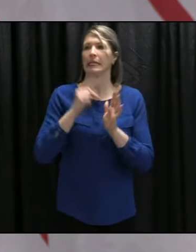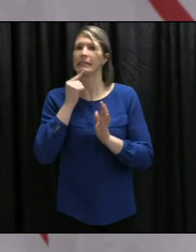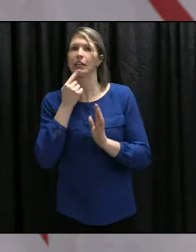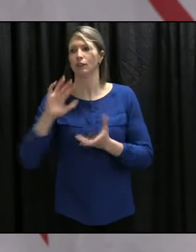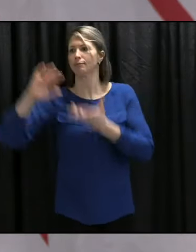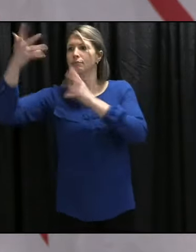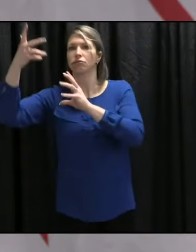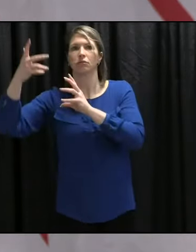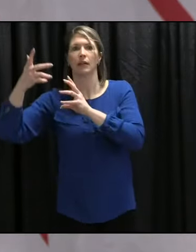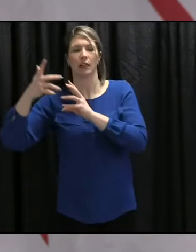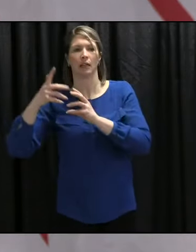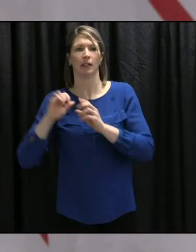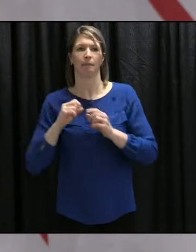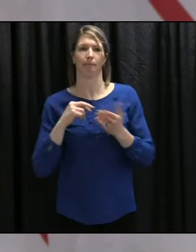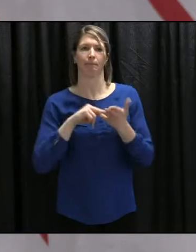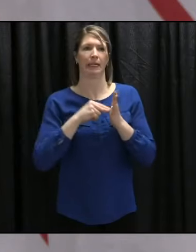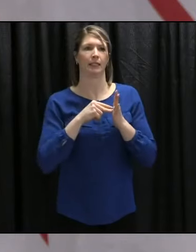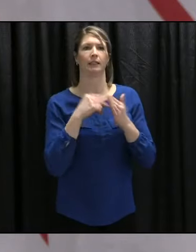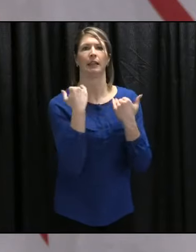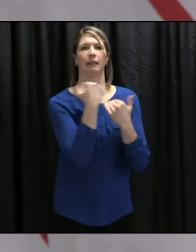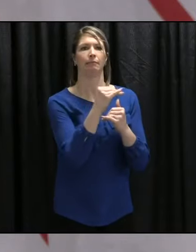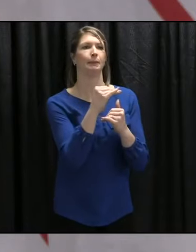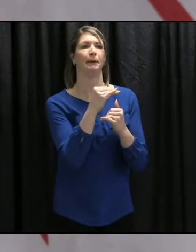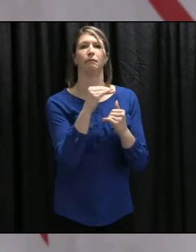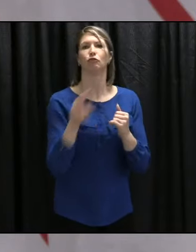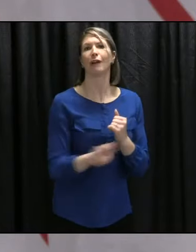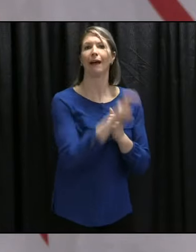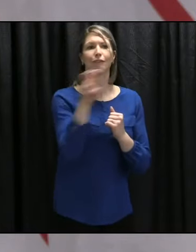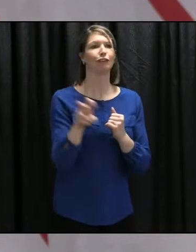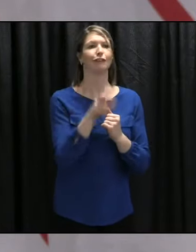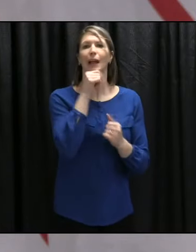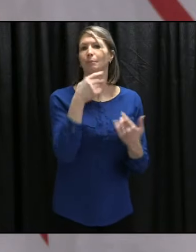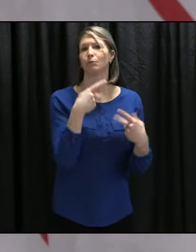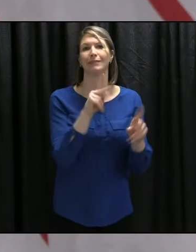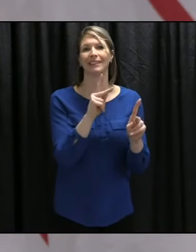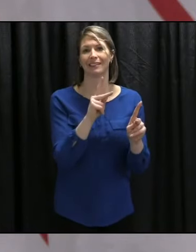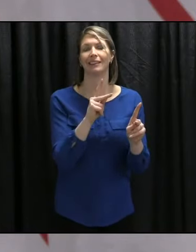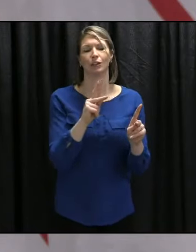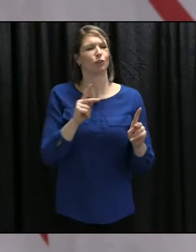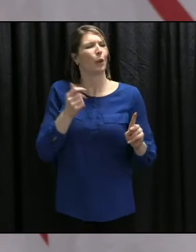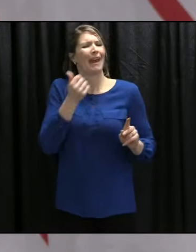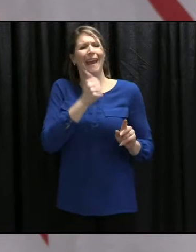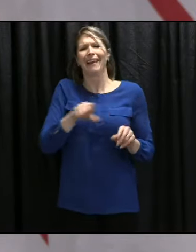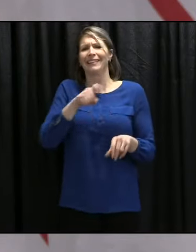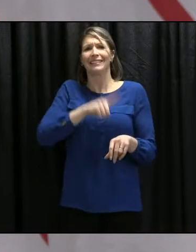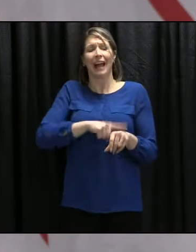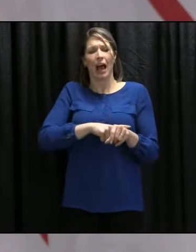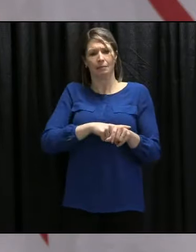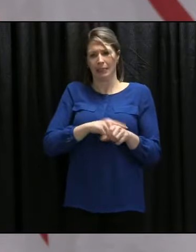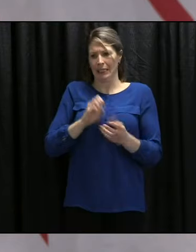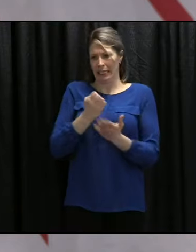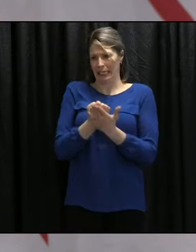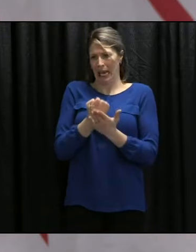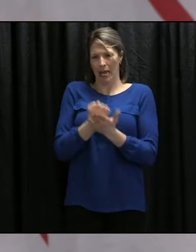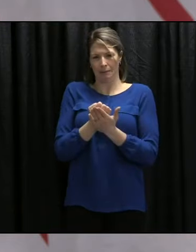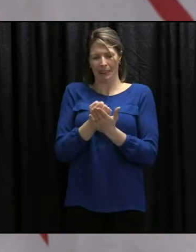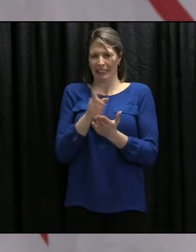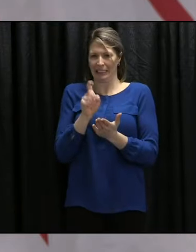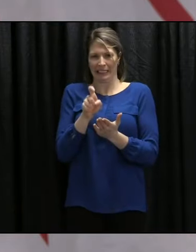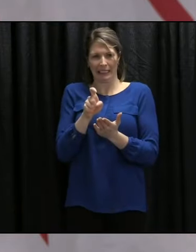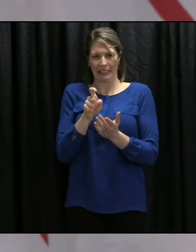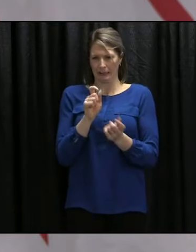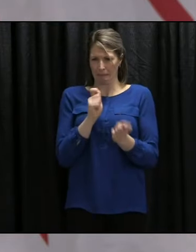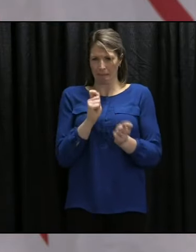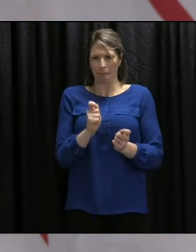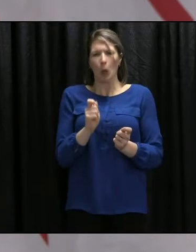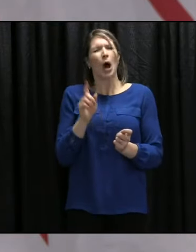how we socialize, how we work together into the future. So I think any plan that we have in place for economic diversification will need a refresh, will need a